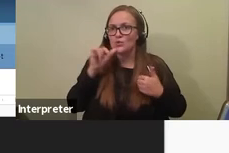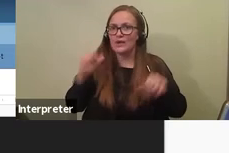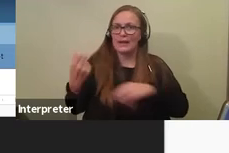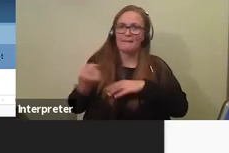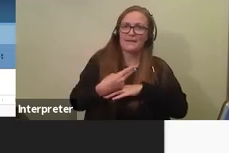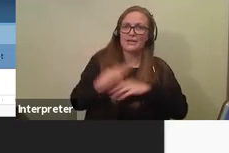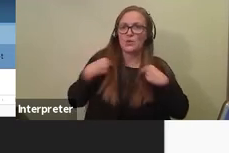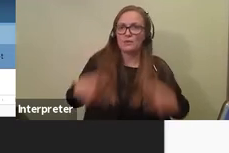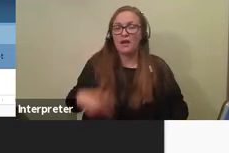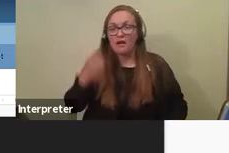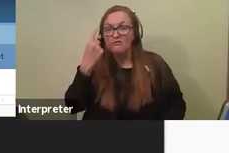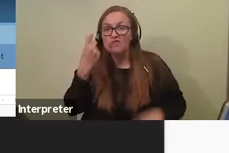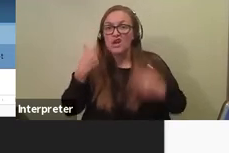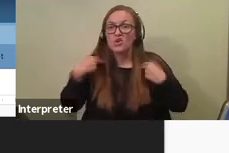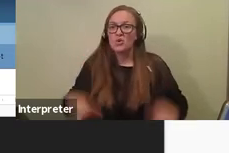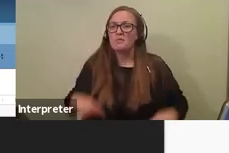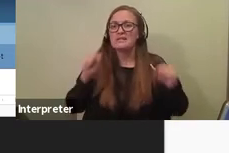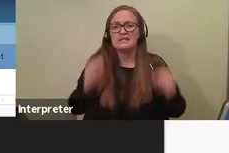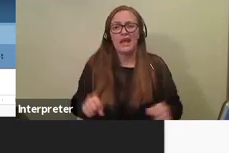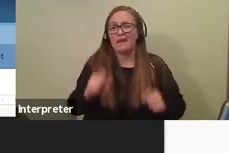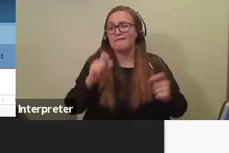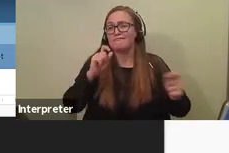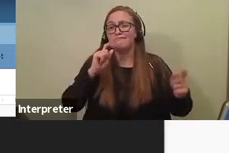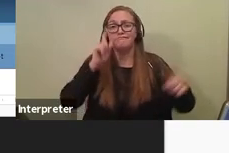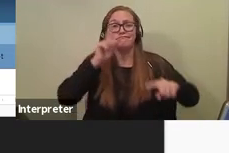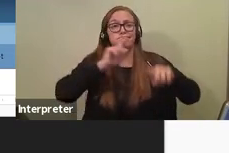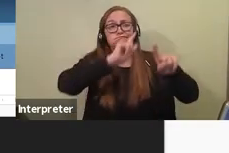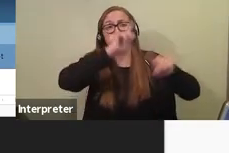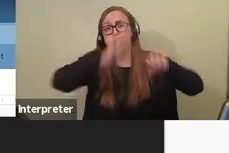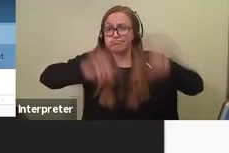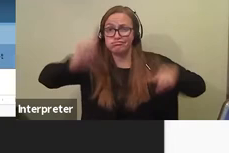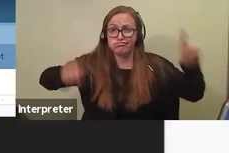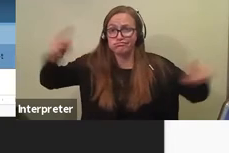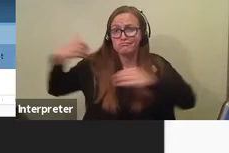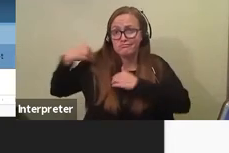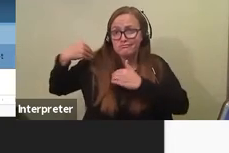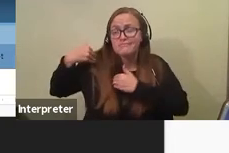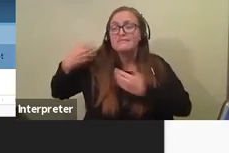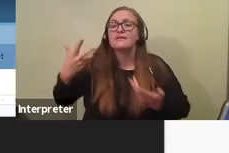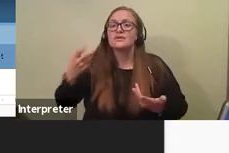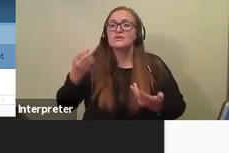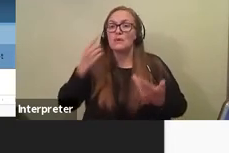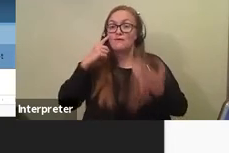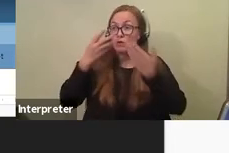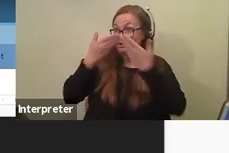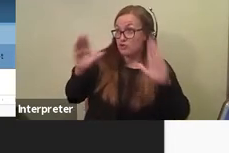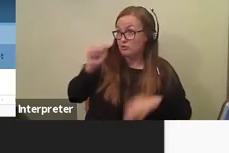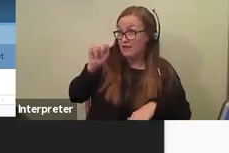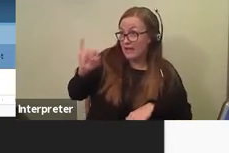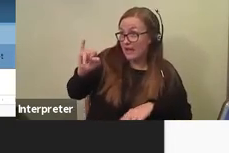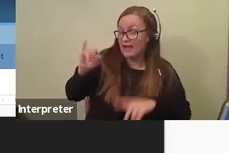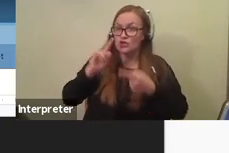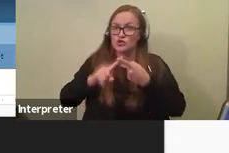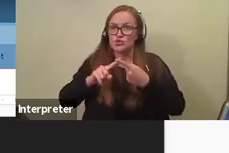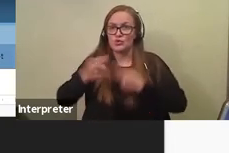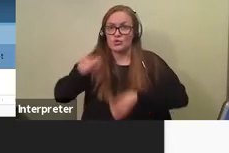so many different tasks so well. So yeah, I think it'd be very difficult for like a general AI to come into play and be able to